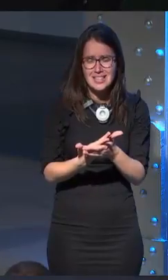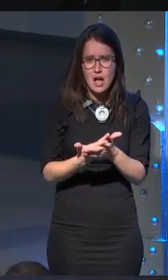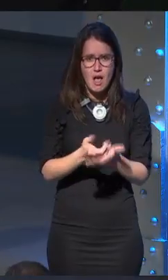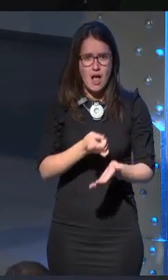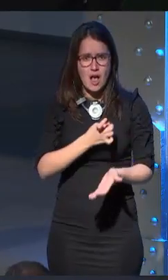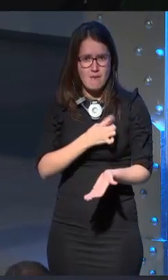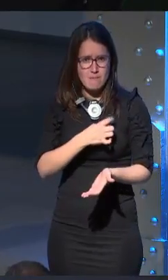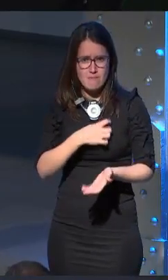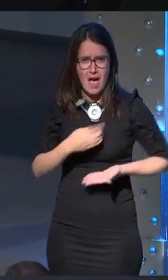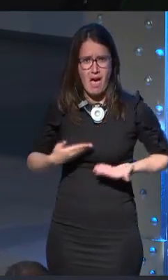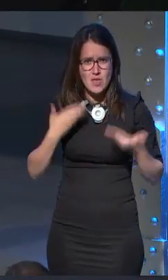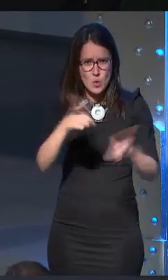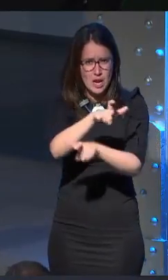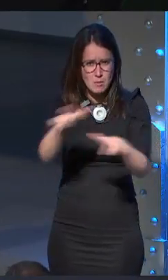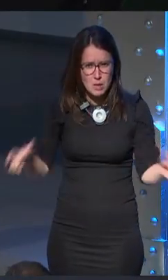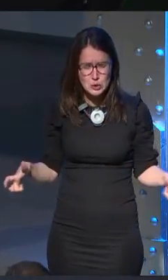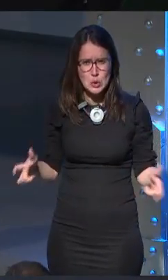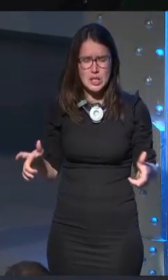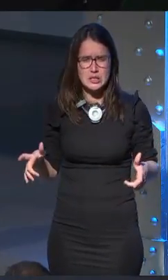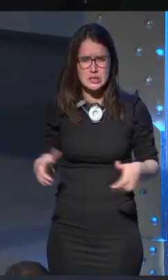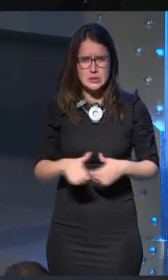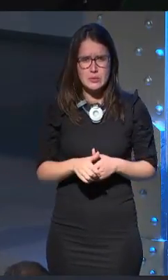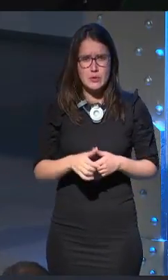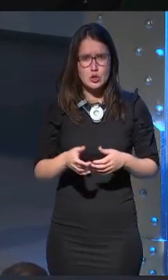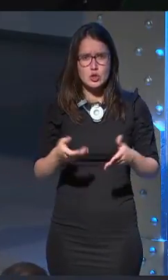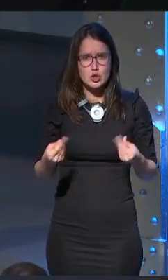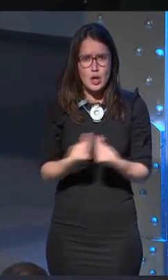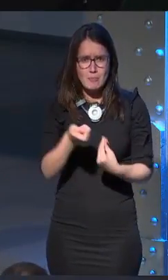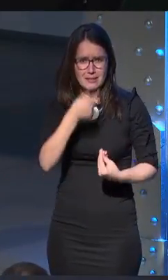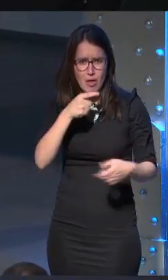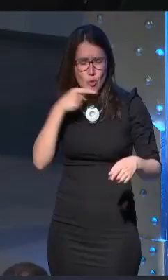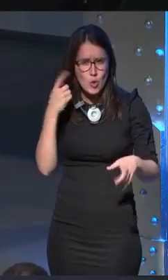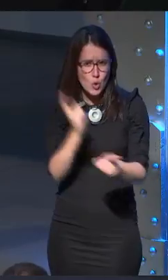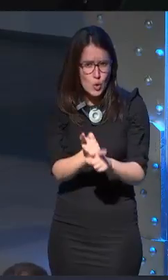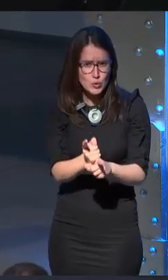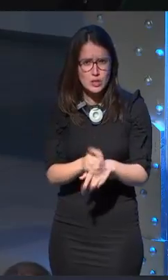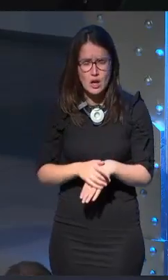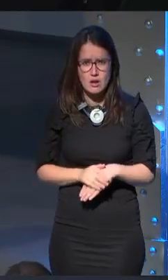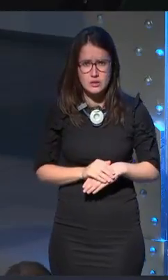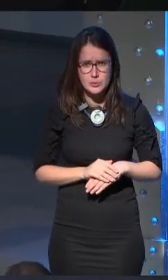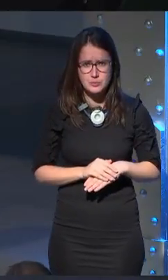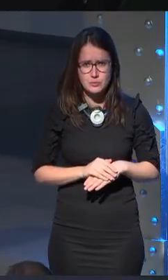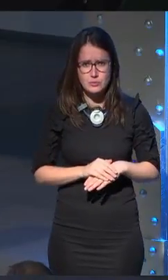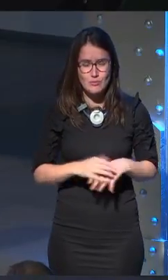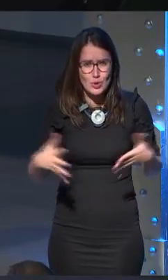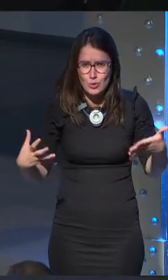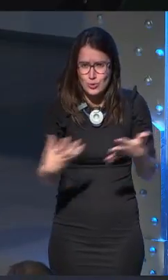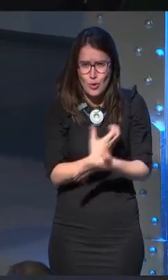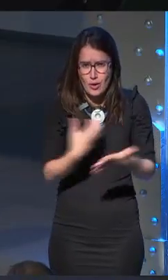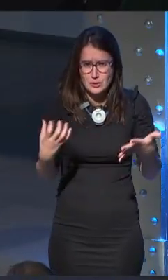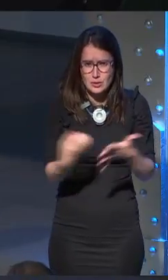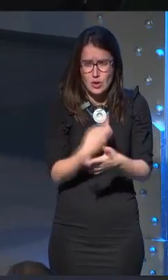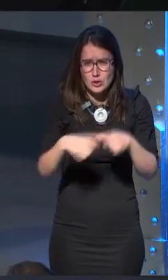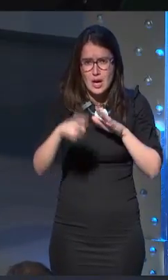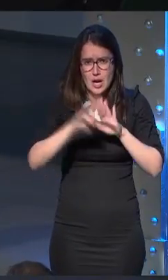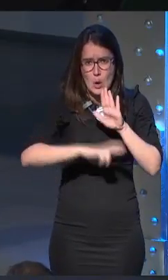drugs, painkillers. I mean, a lot of stuff that is regulated by the DEA in the United States, stuff with